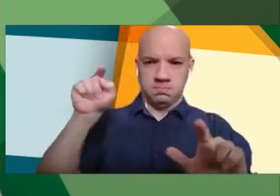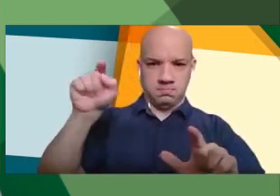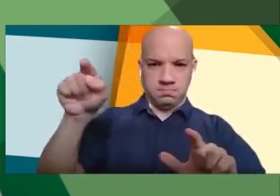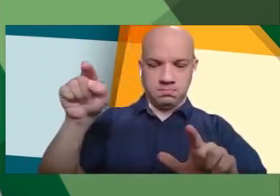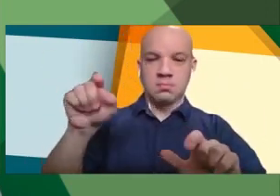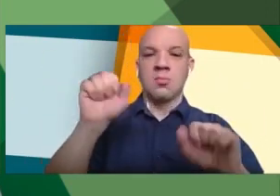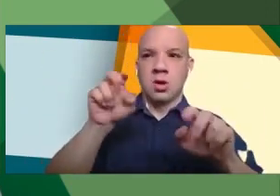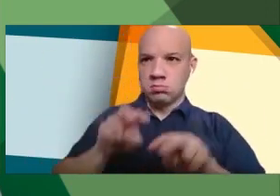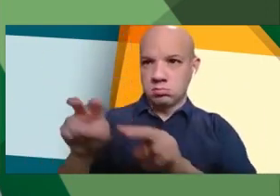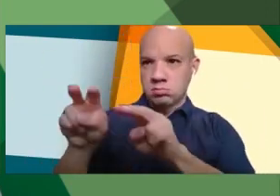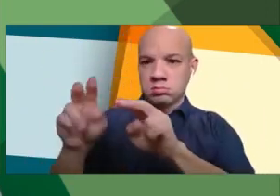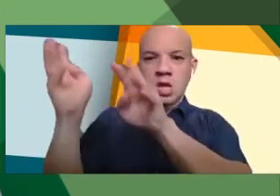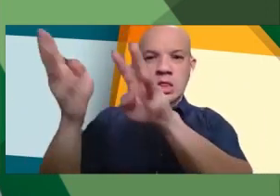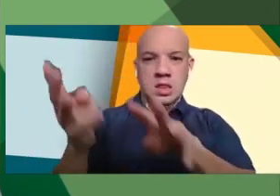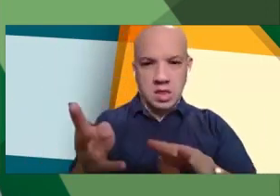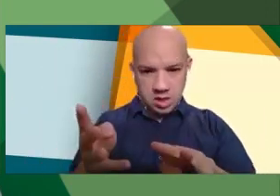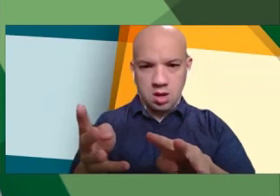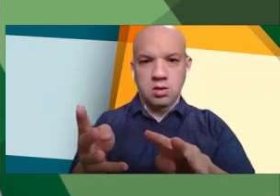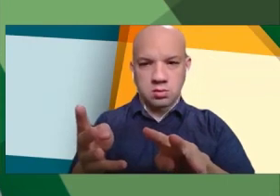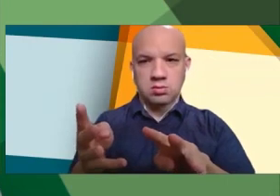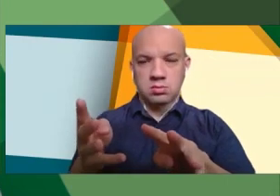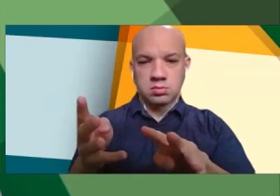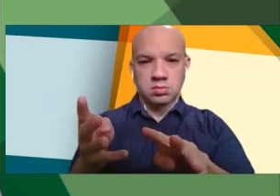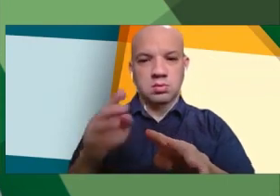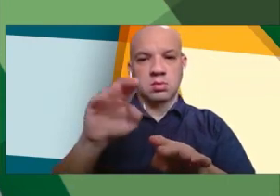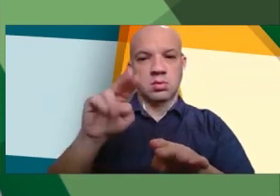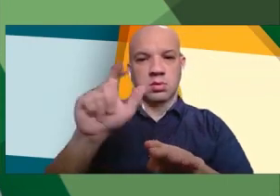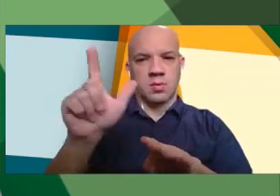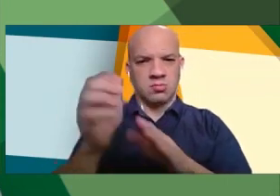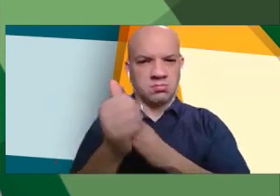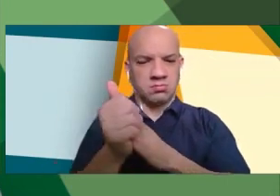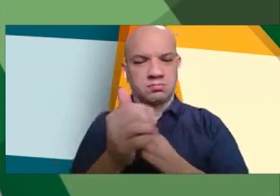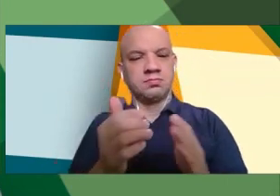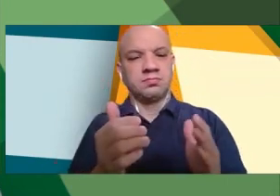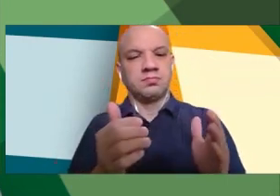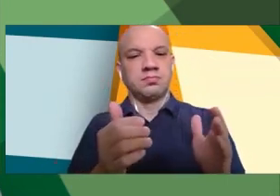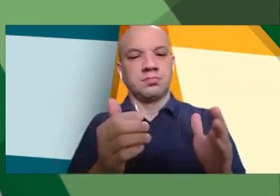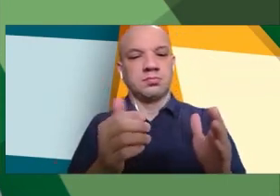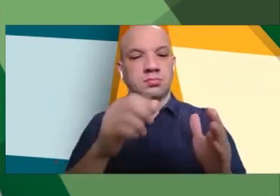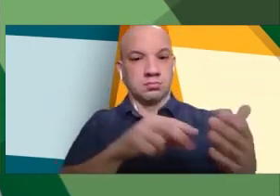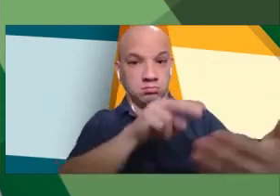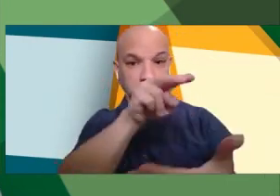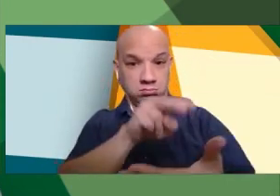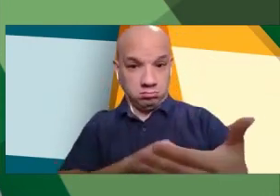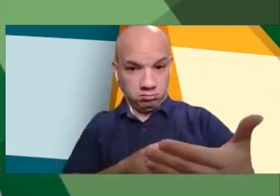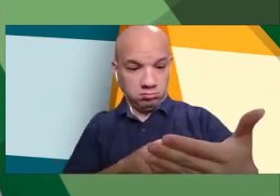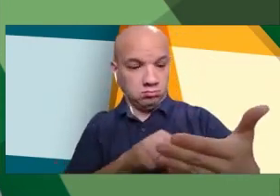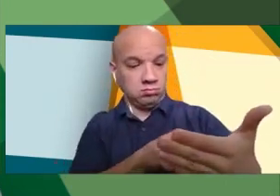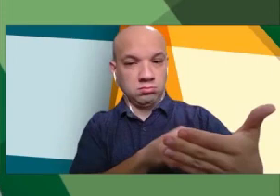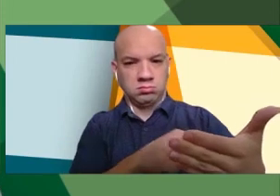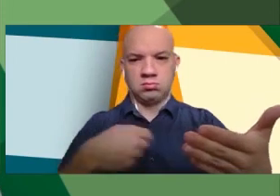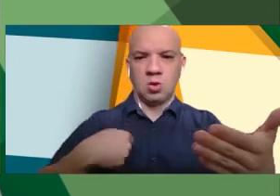to our website and download the current manual. So you can be, and we suggest that